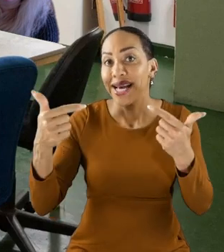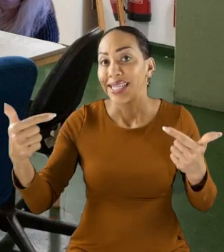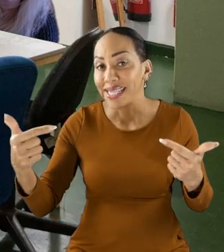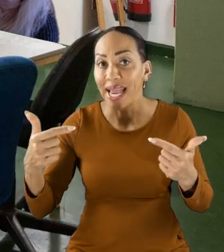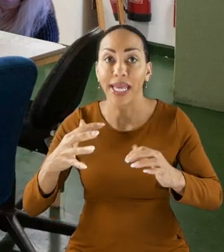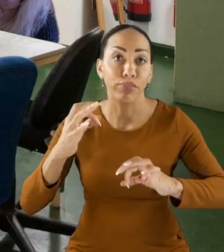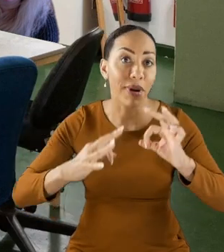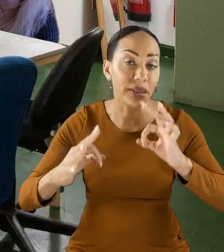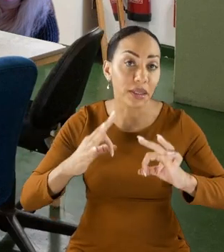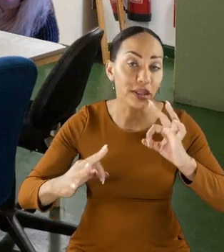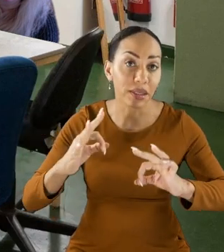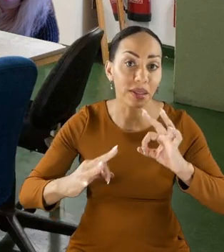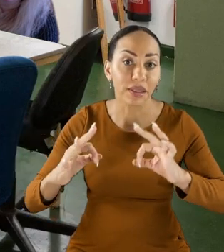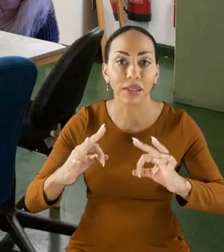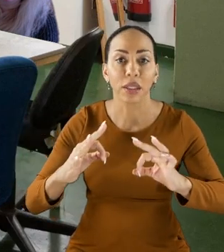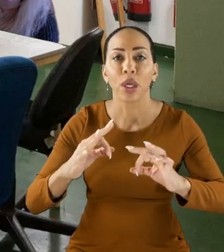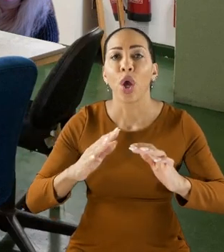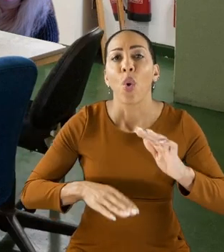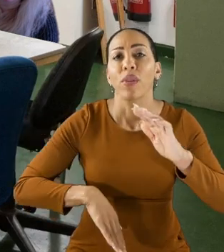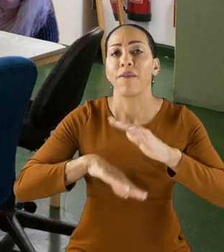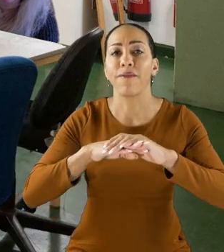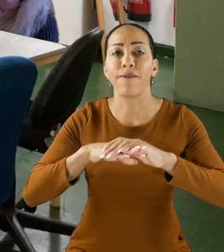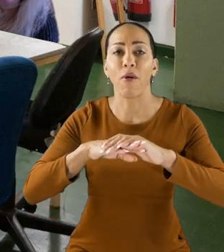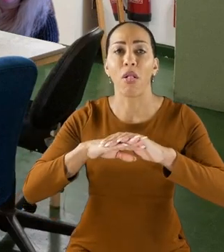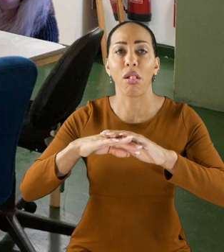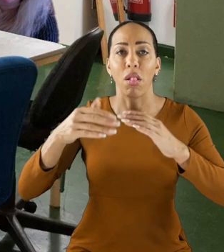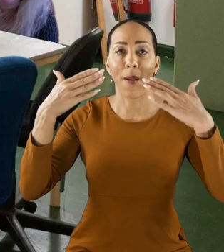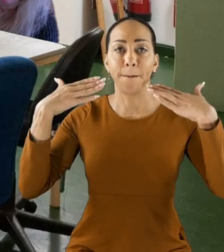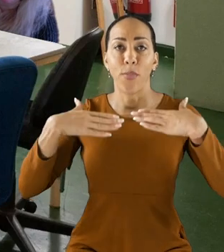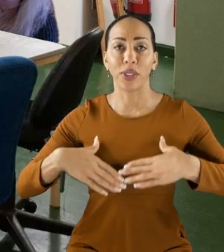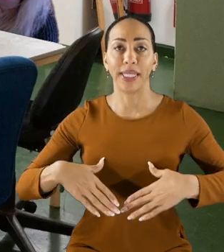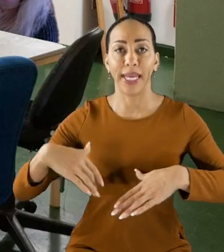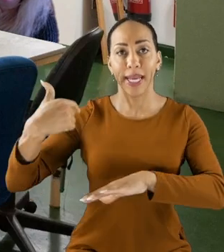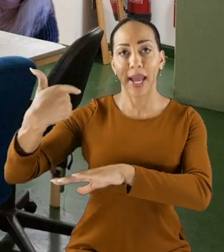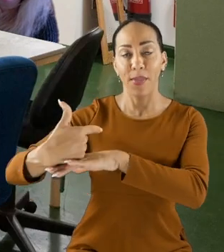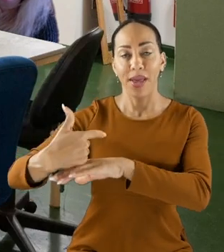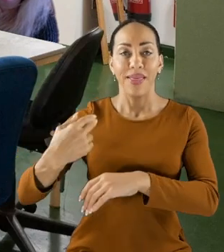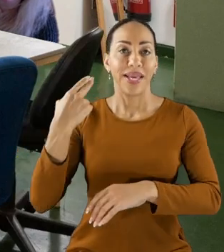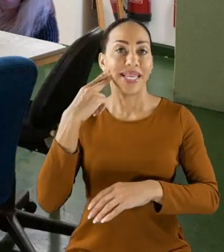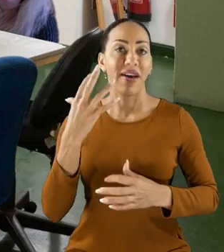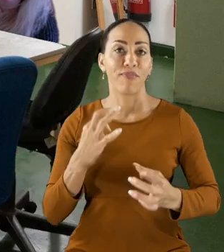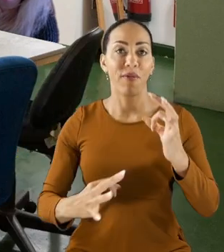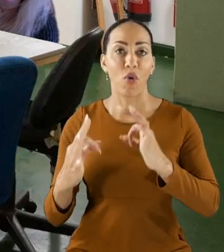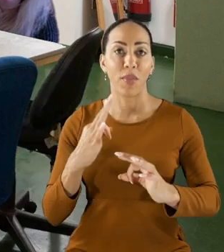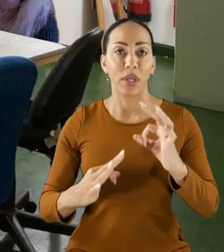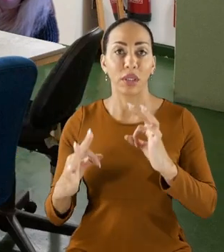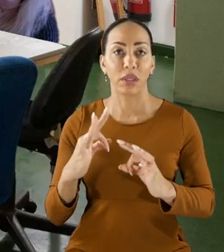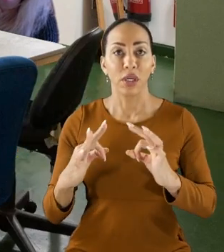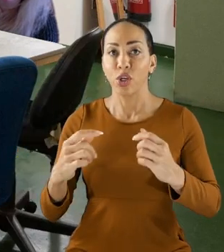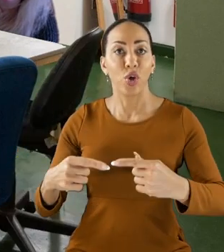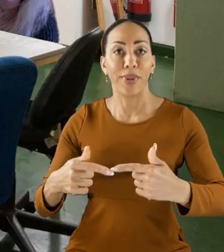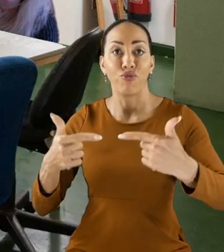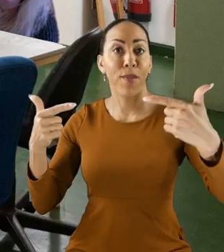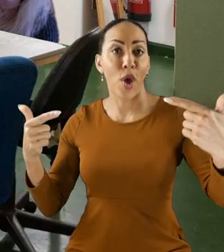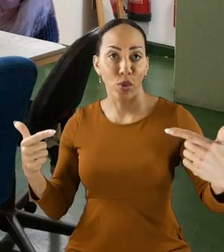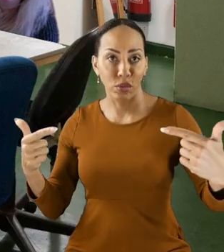model with a full body camera rather than a head and shoulders camera would allow the deaf performer to be somewhere other than